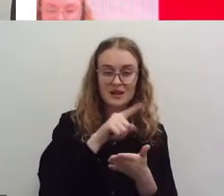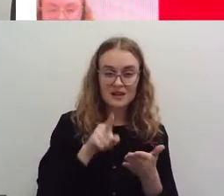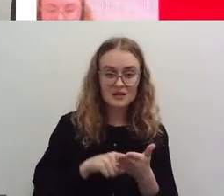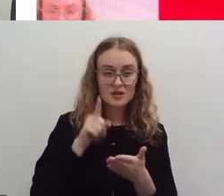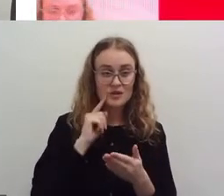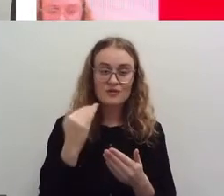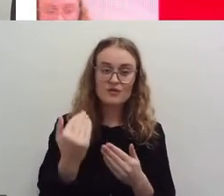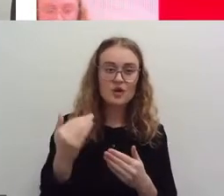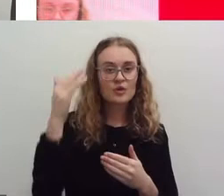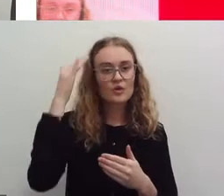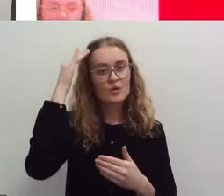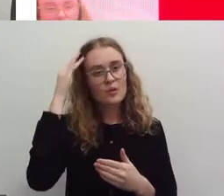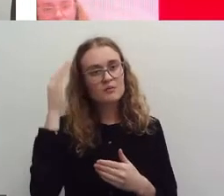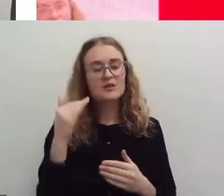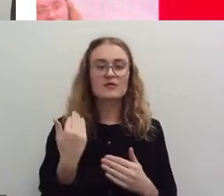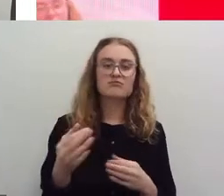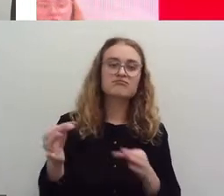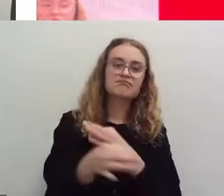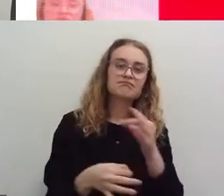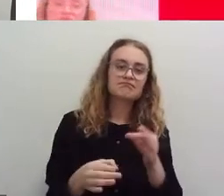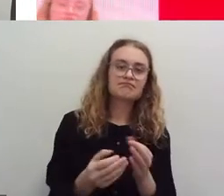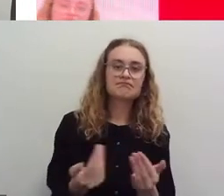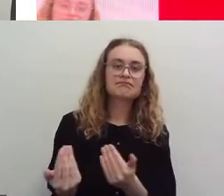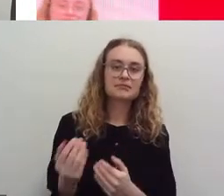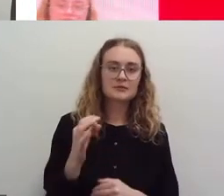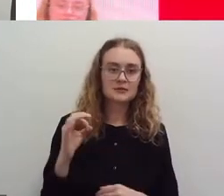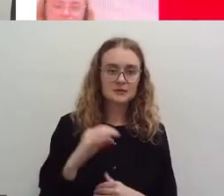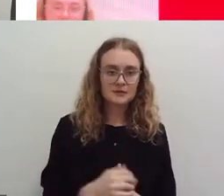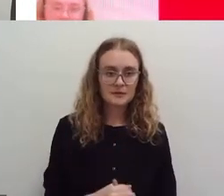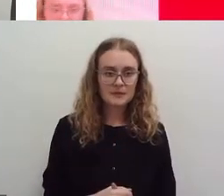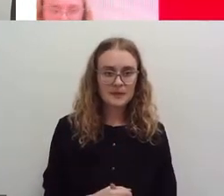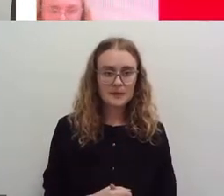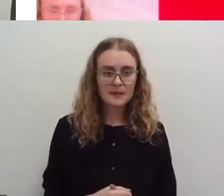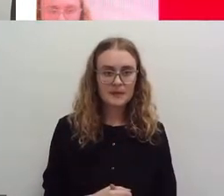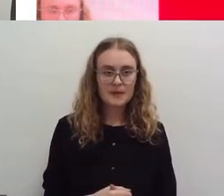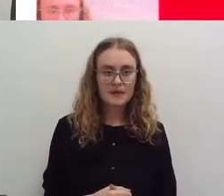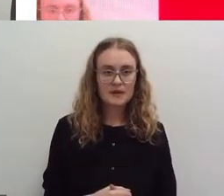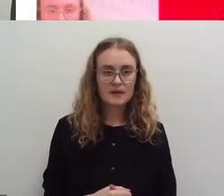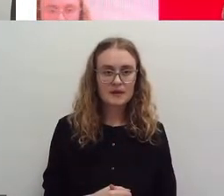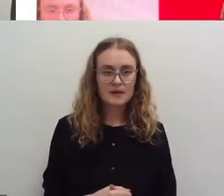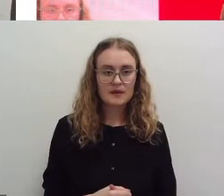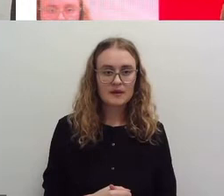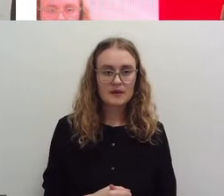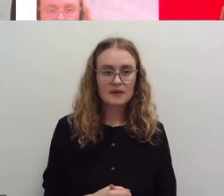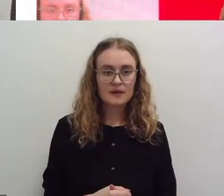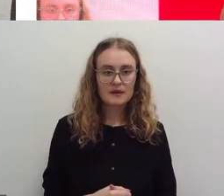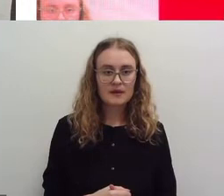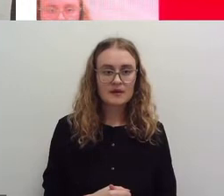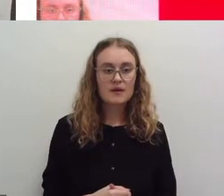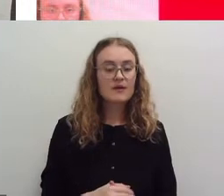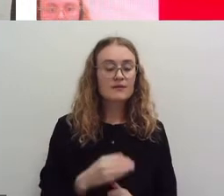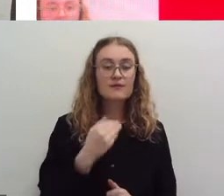what, in your view, personal, objective from your personal spheres of